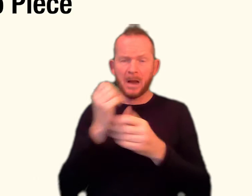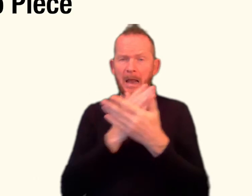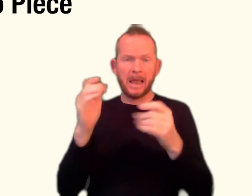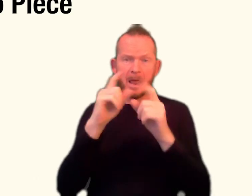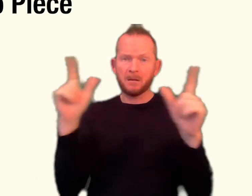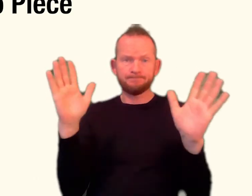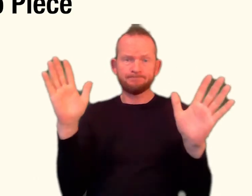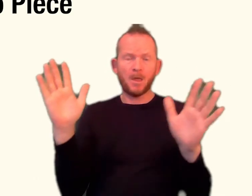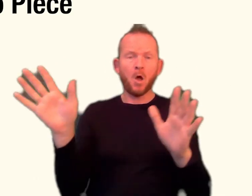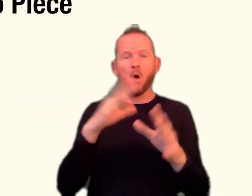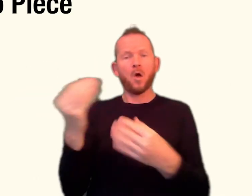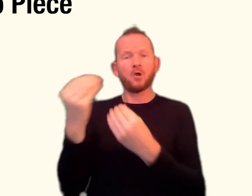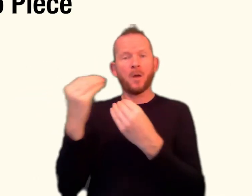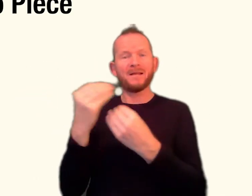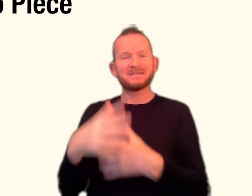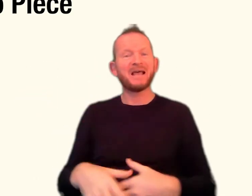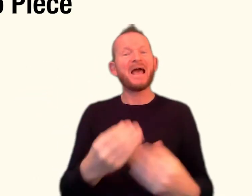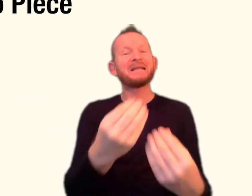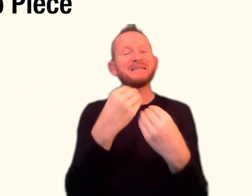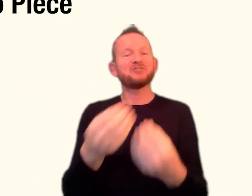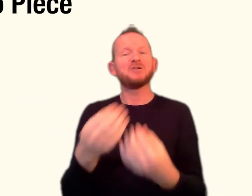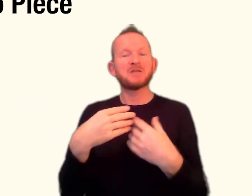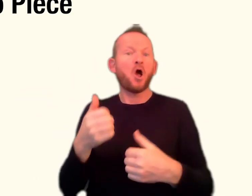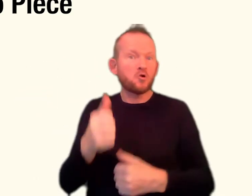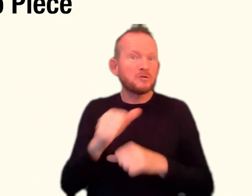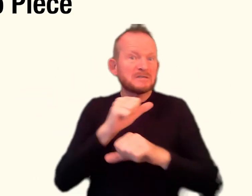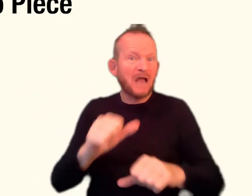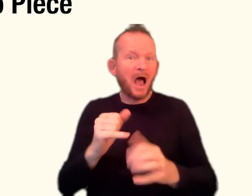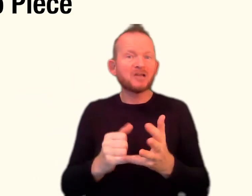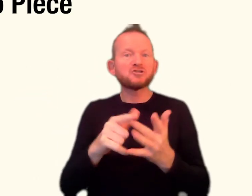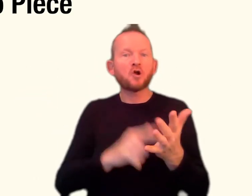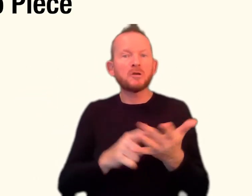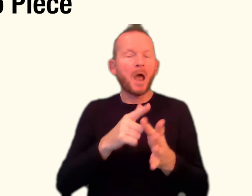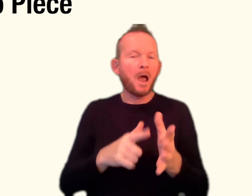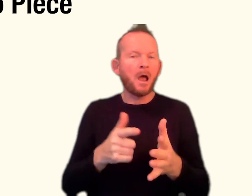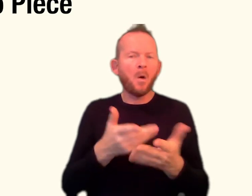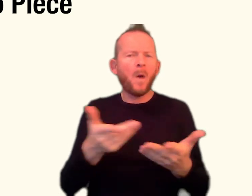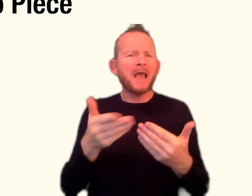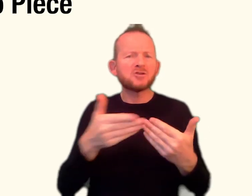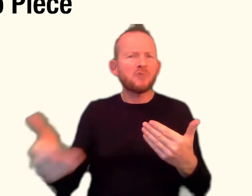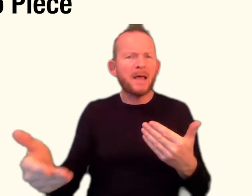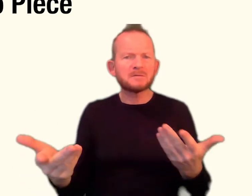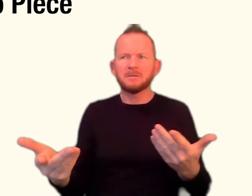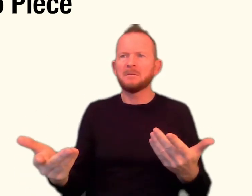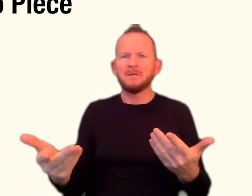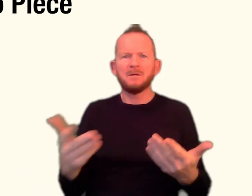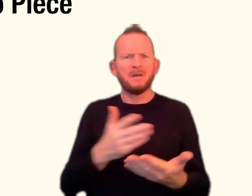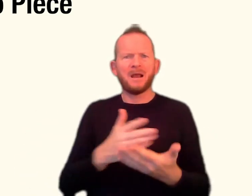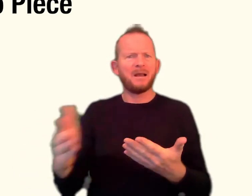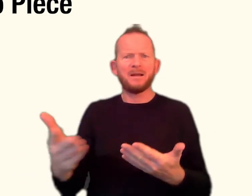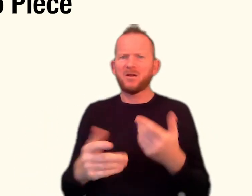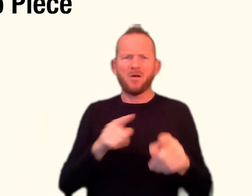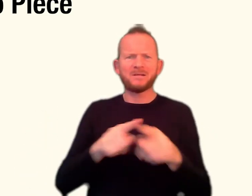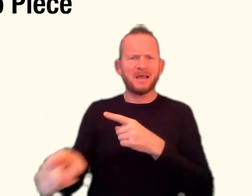the comments from my teachers are things like, "Good start, Sonia, where's the rest?" And it was clearly no attempt